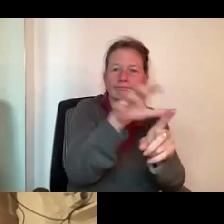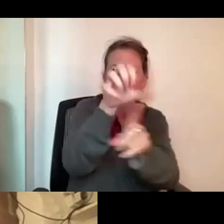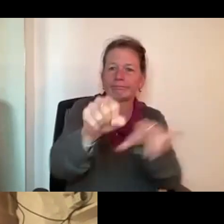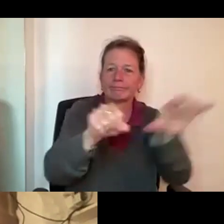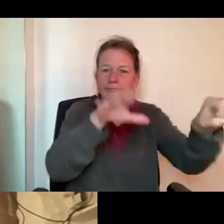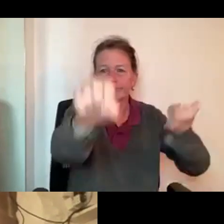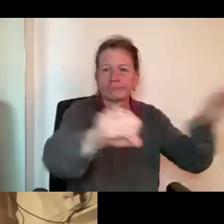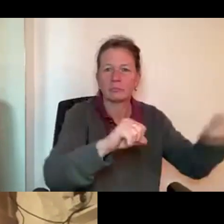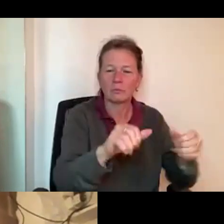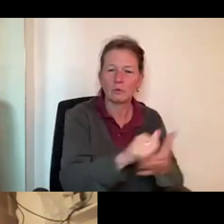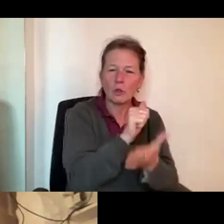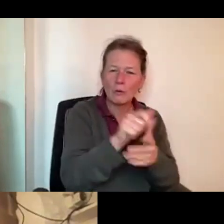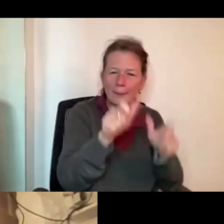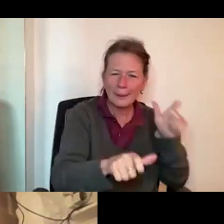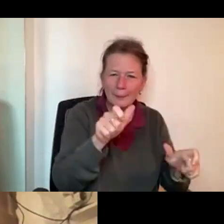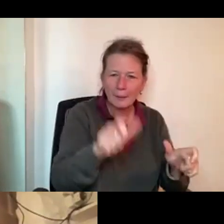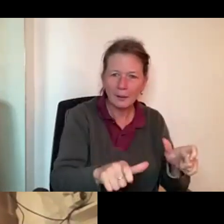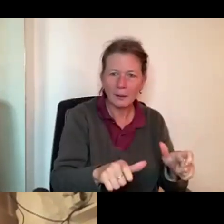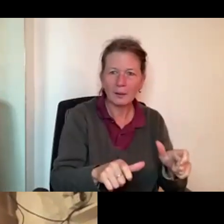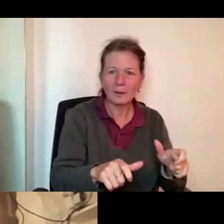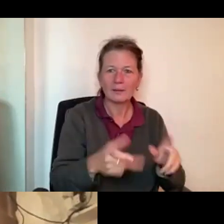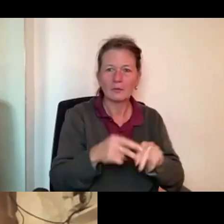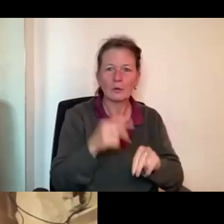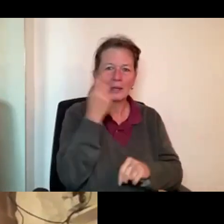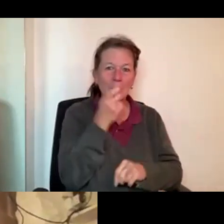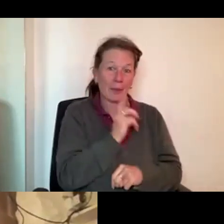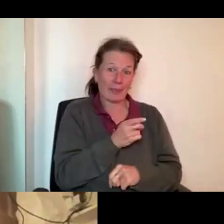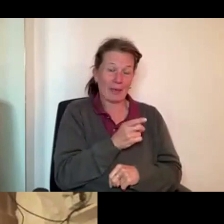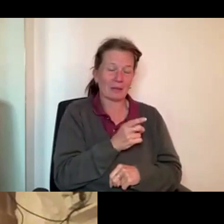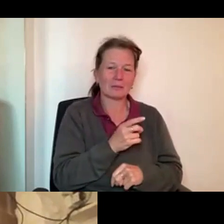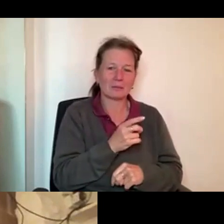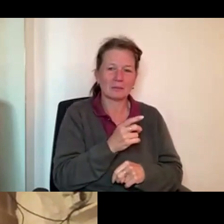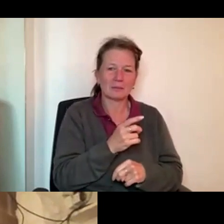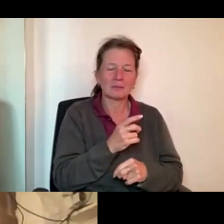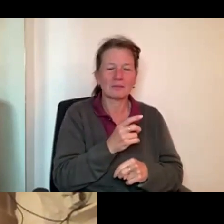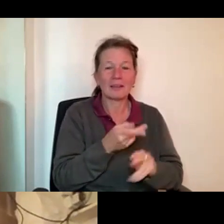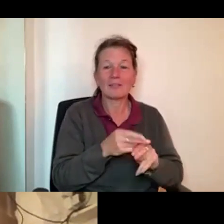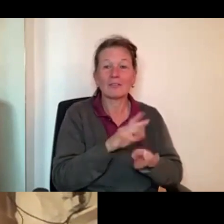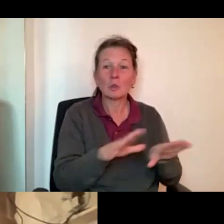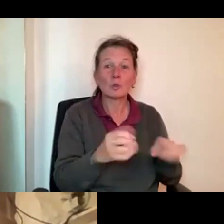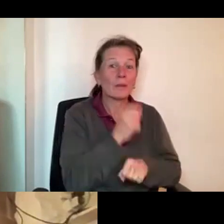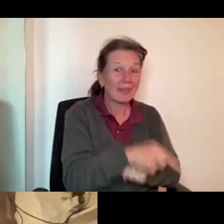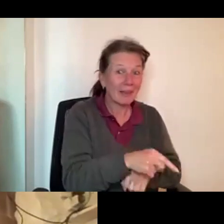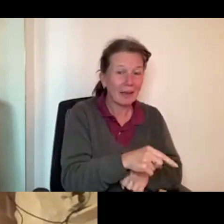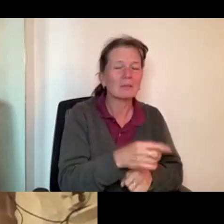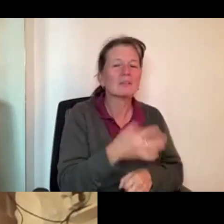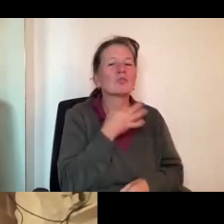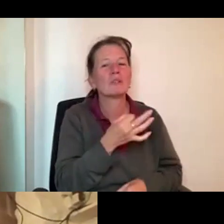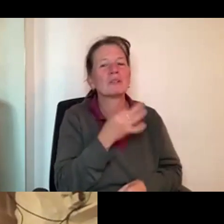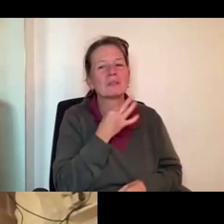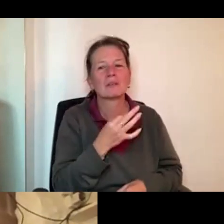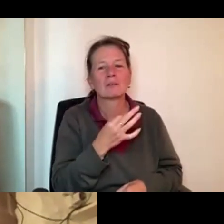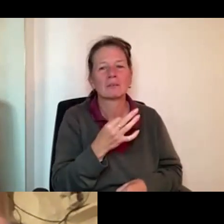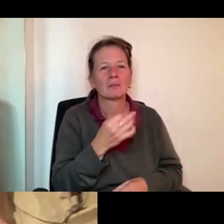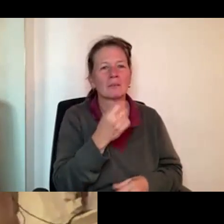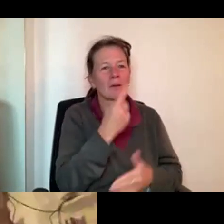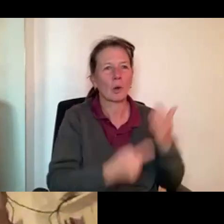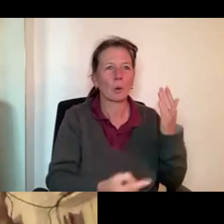apply? I think if you don't put any effort into that side of things, then you do run that risk of getting one set of